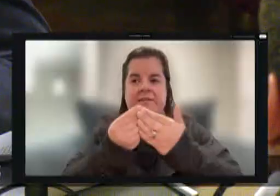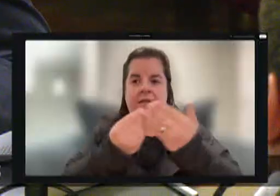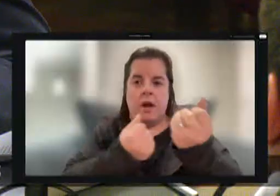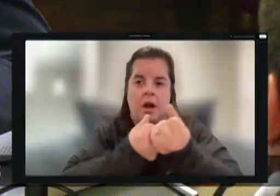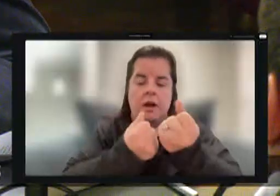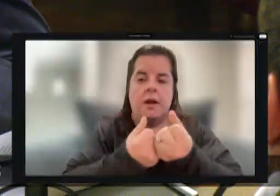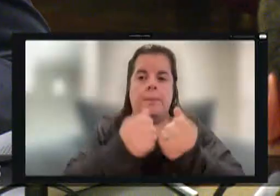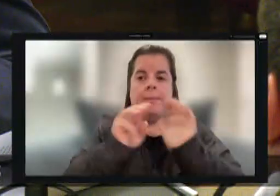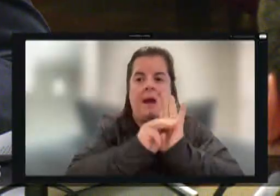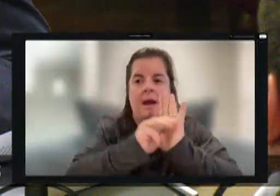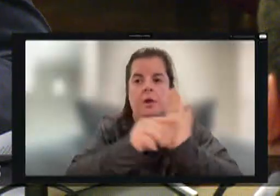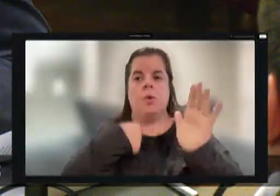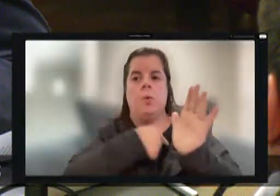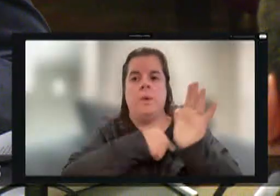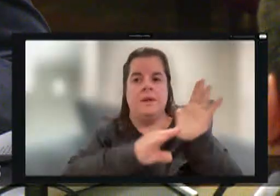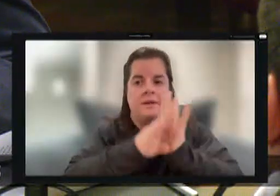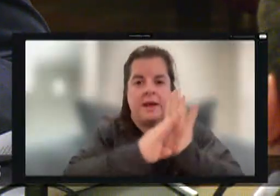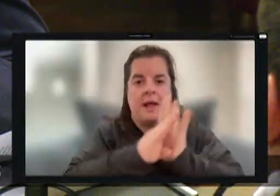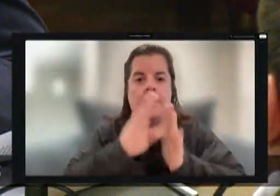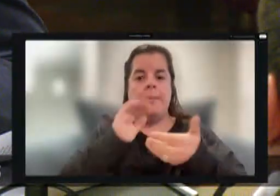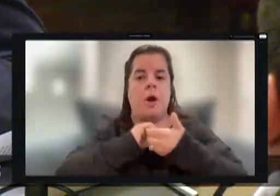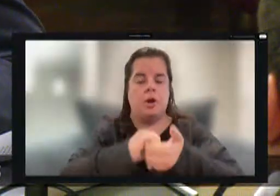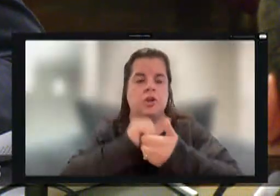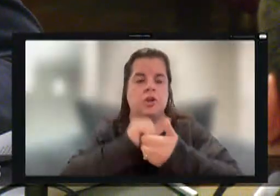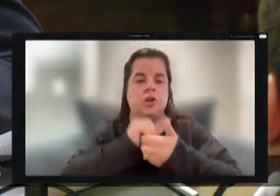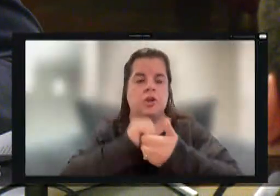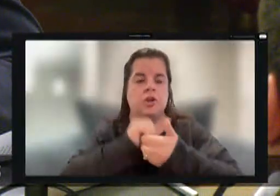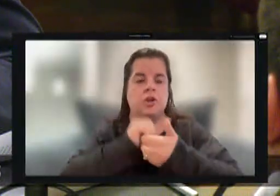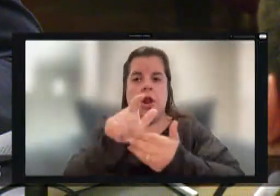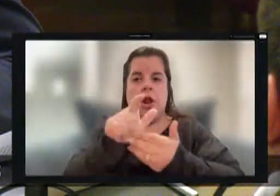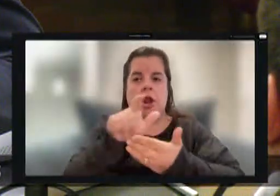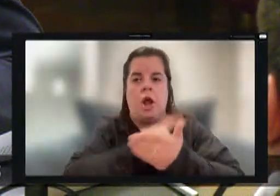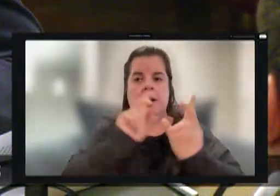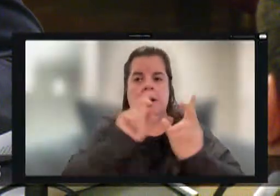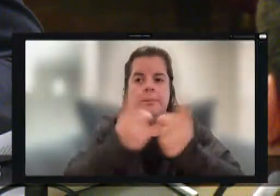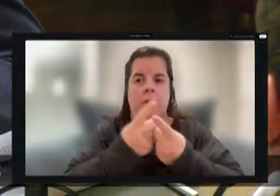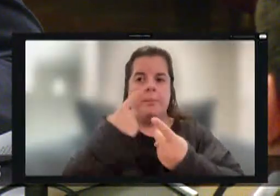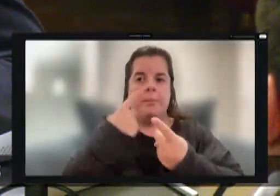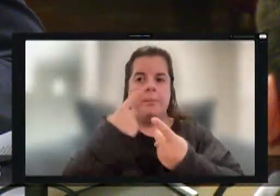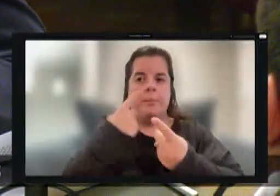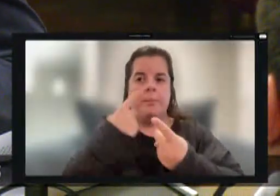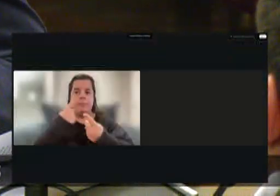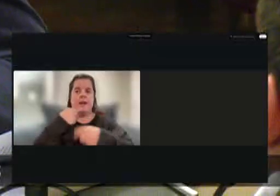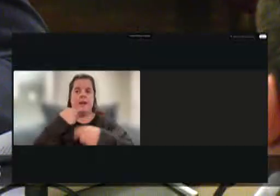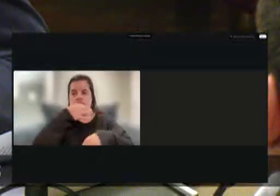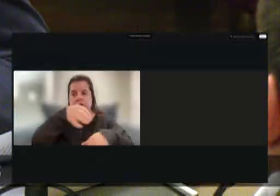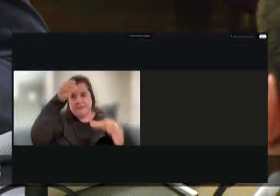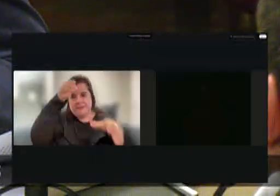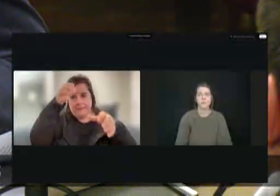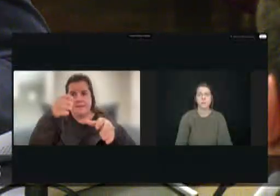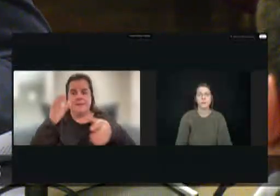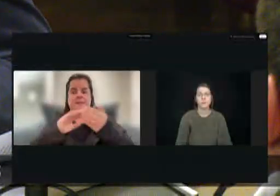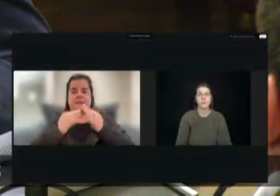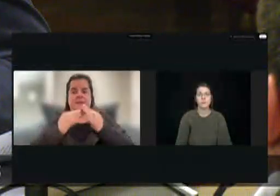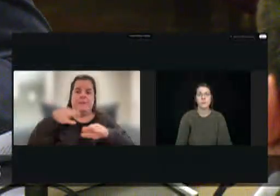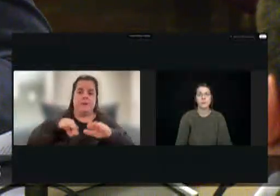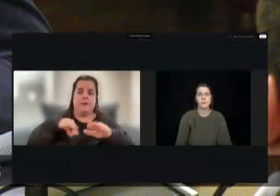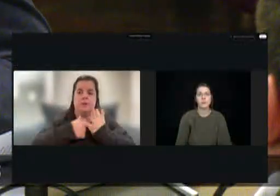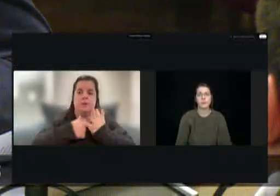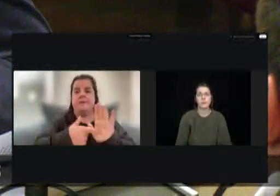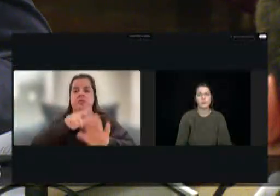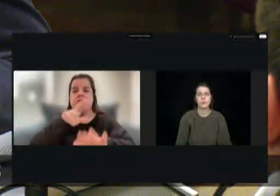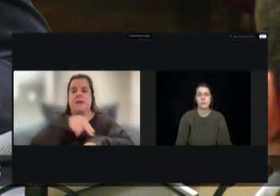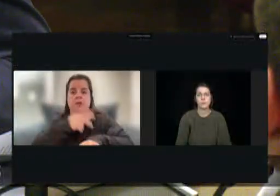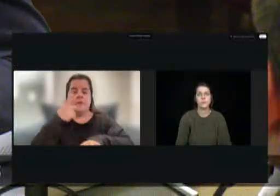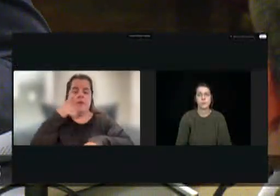in partnership not just with our law department, but national experts in this space. The City of Pittsburgh has actually been featured nationally for the work